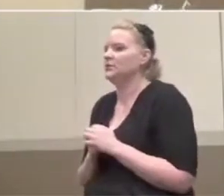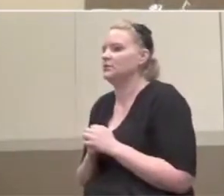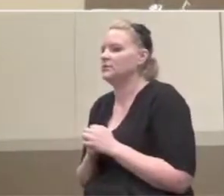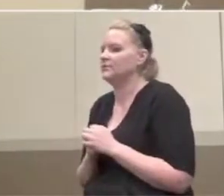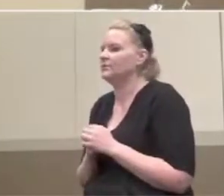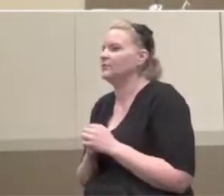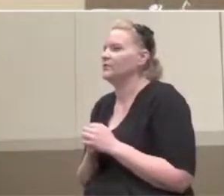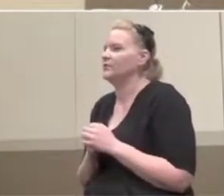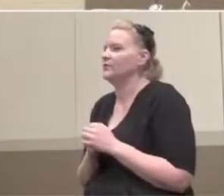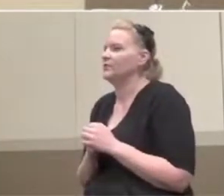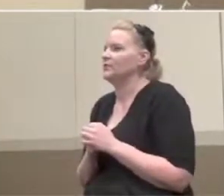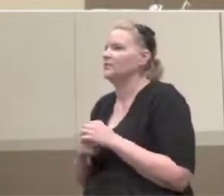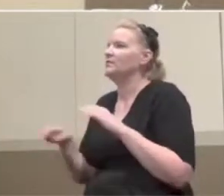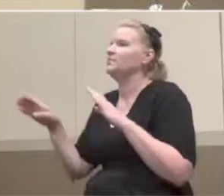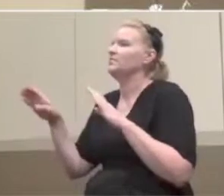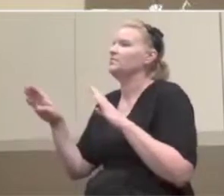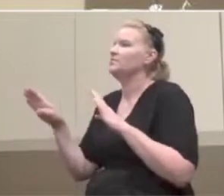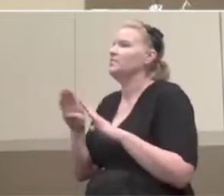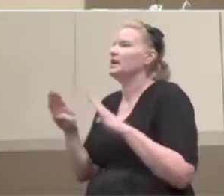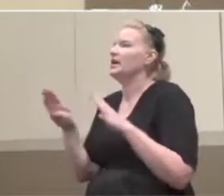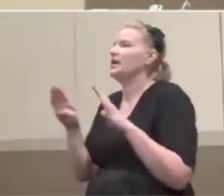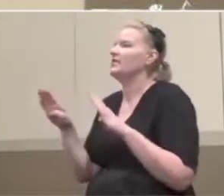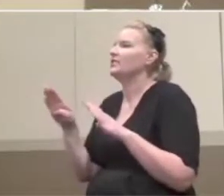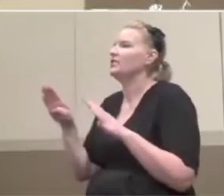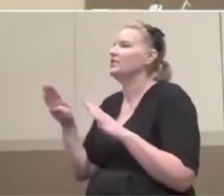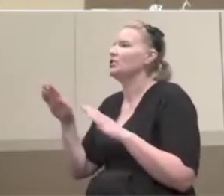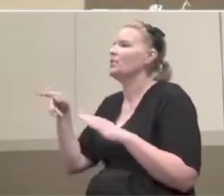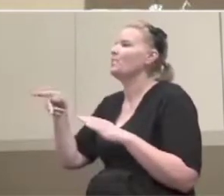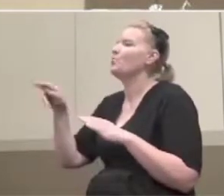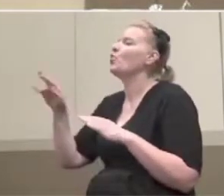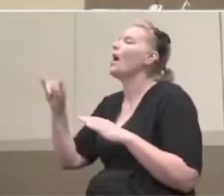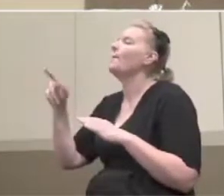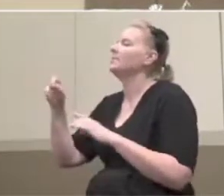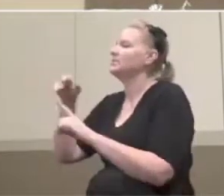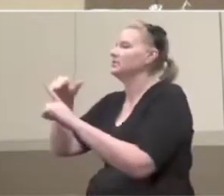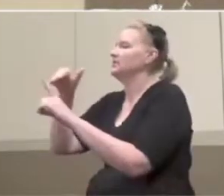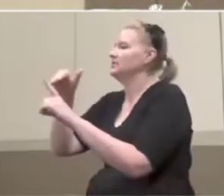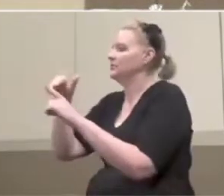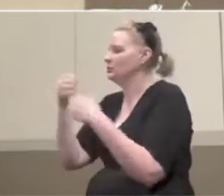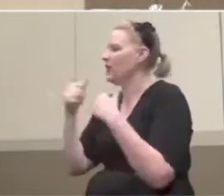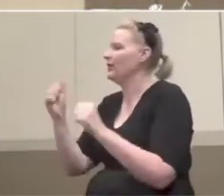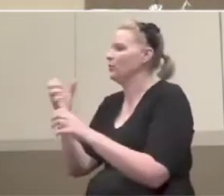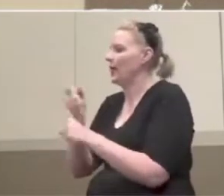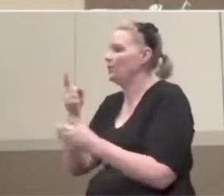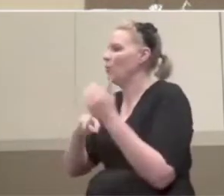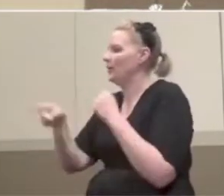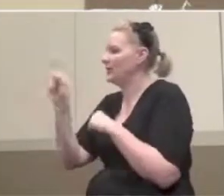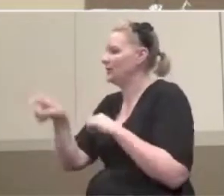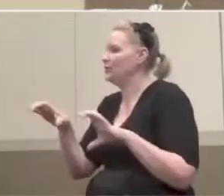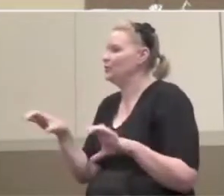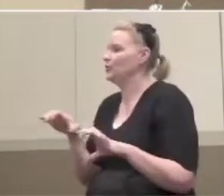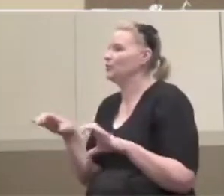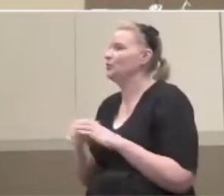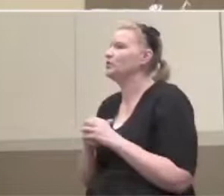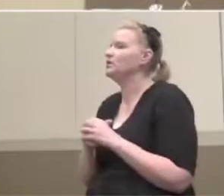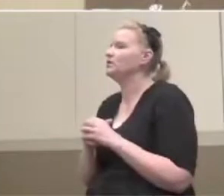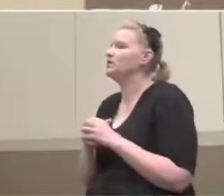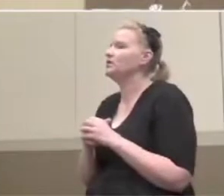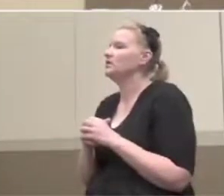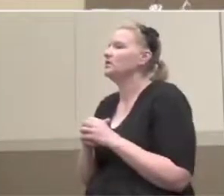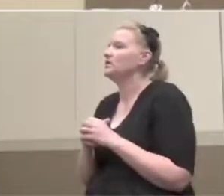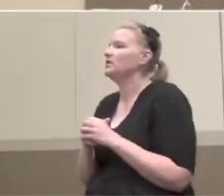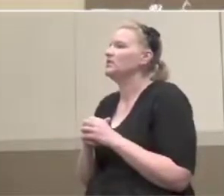do. But if they would have just kept going with their approach, which was give him a break, it has not